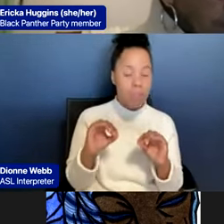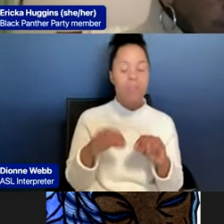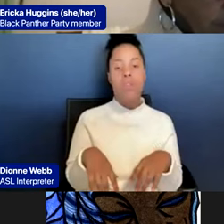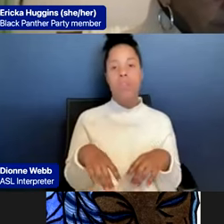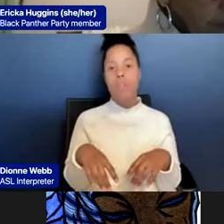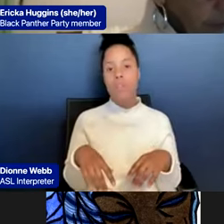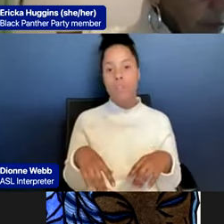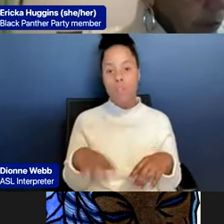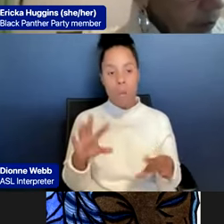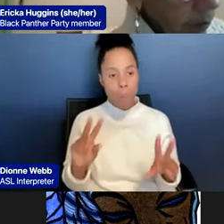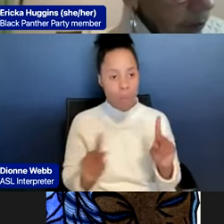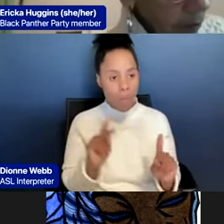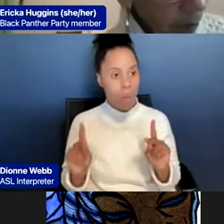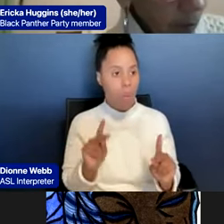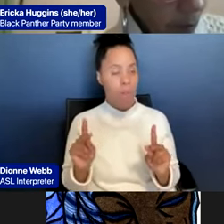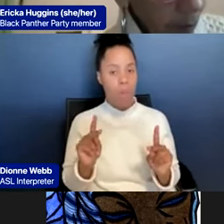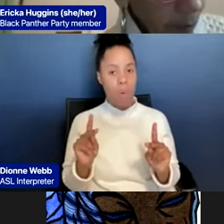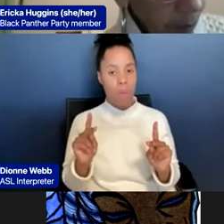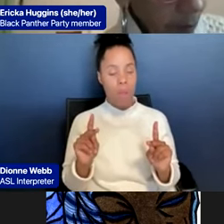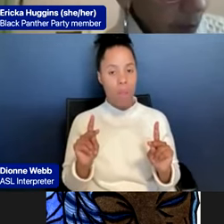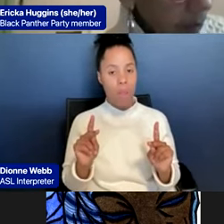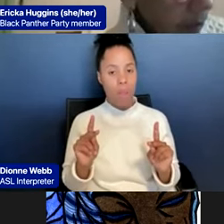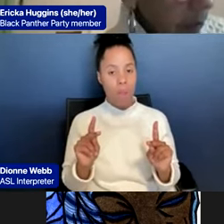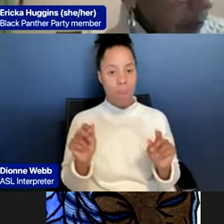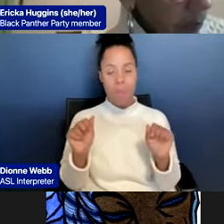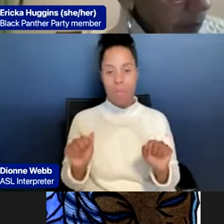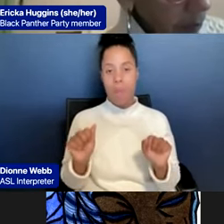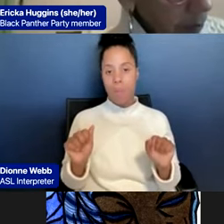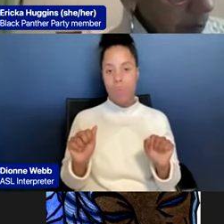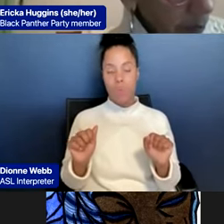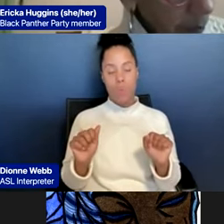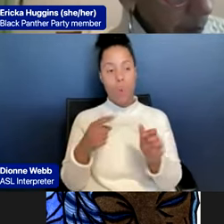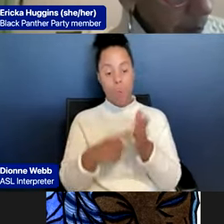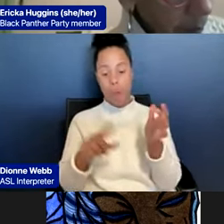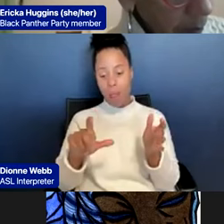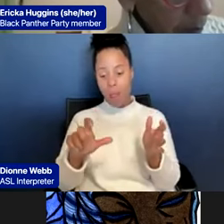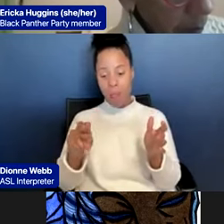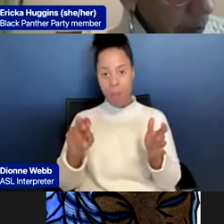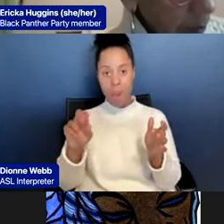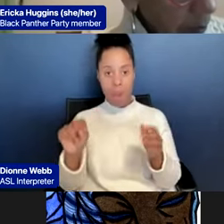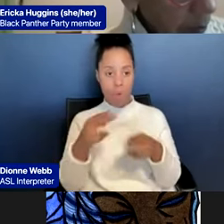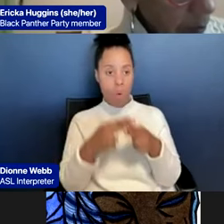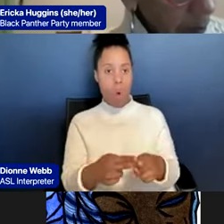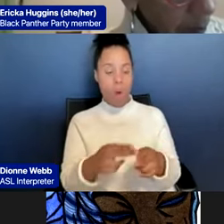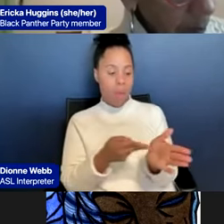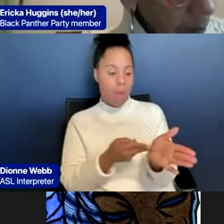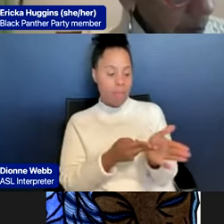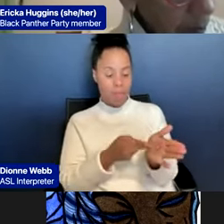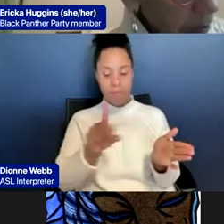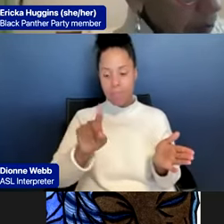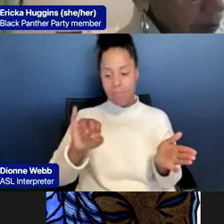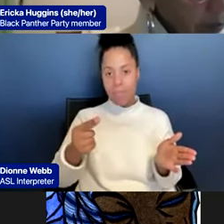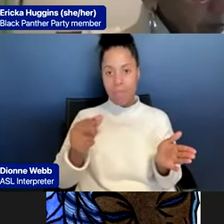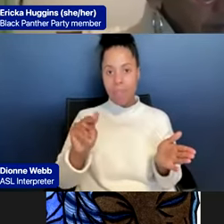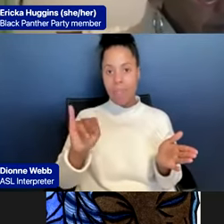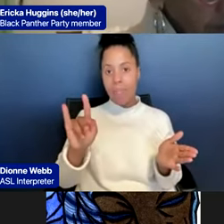own action, or what Lenin called the dignity of practice, was the central part of the organizing of the